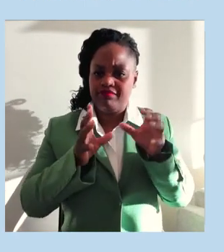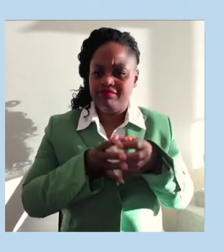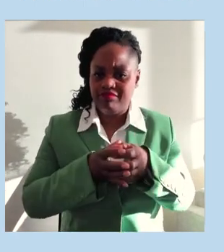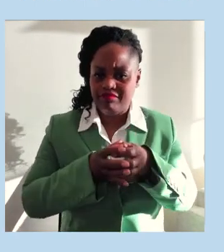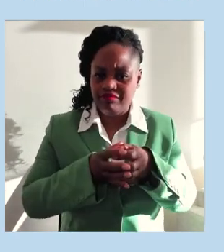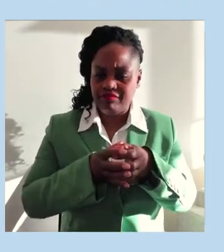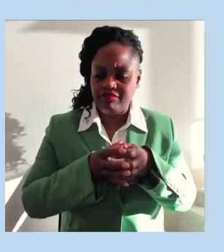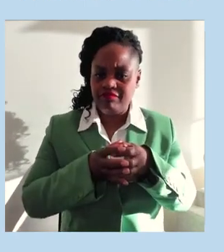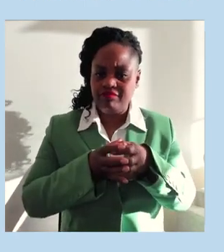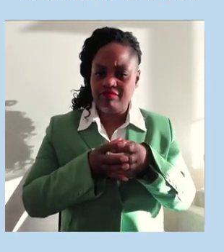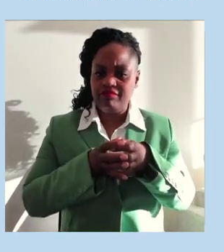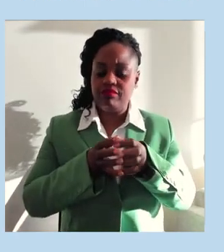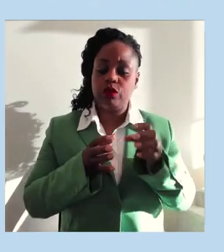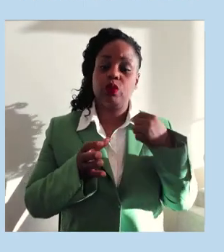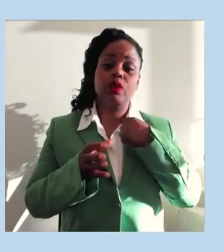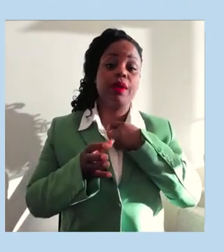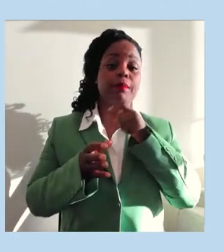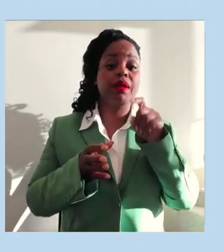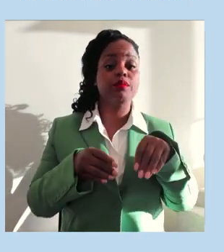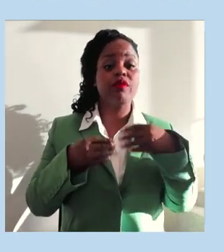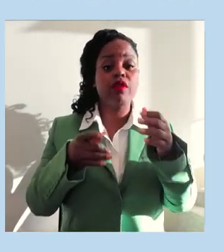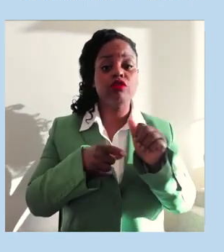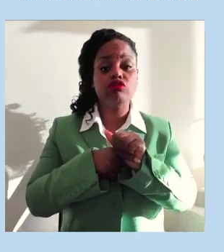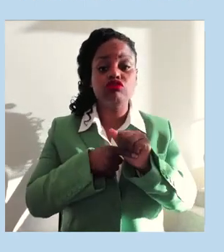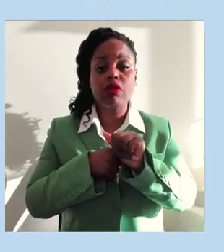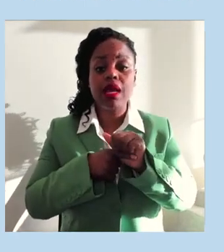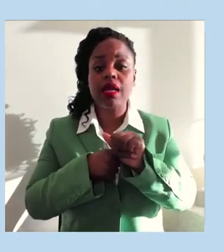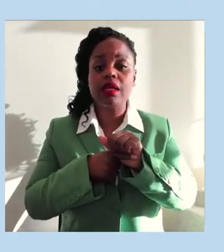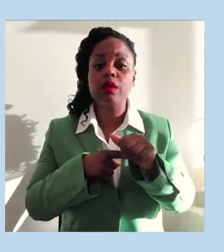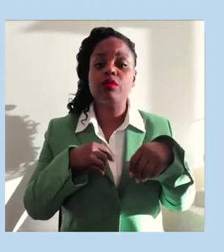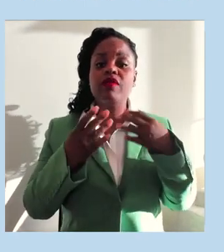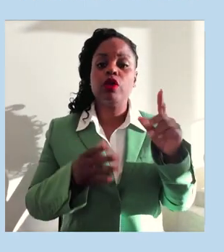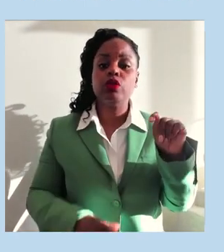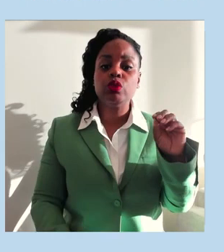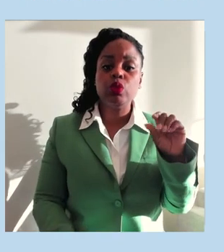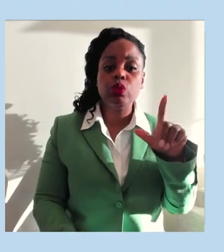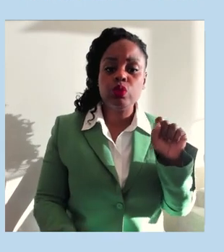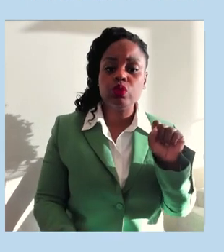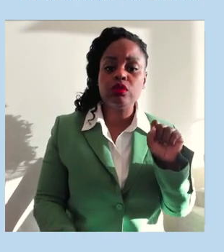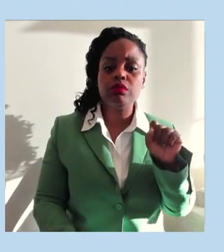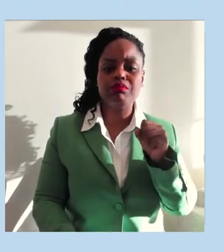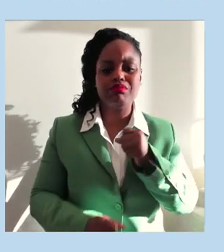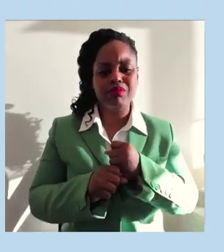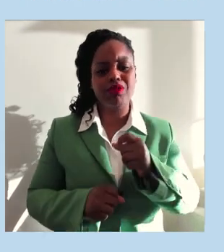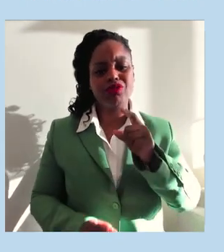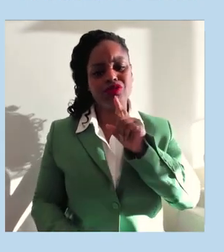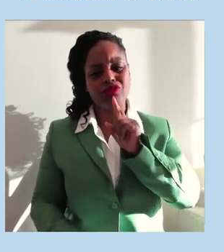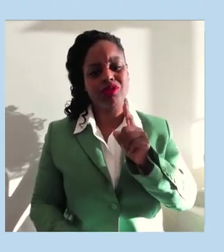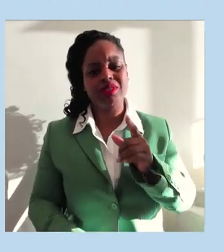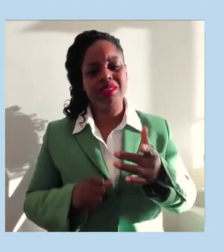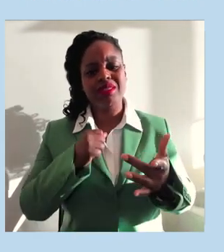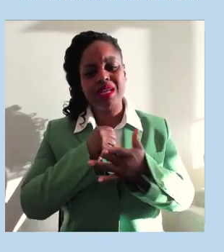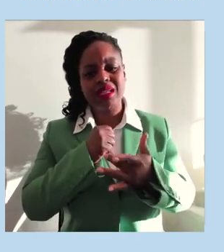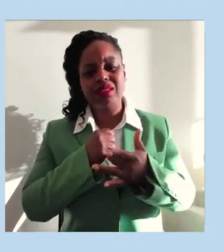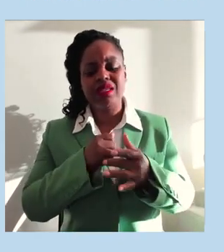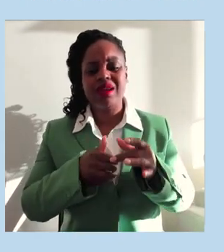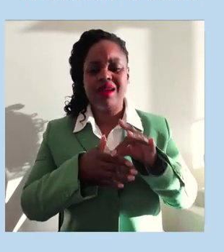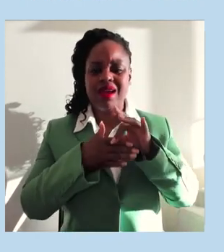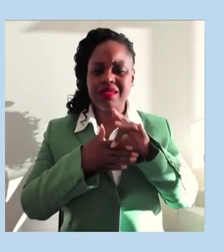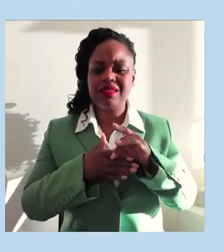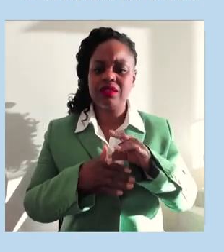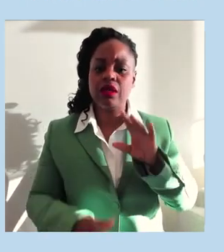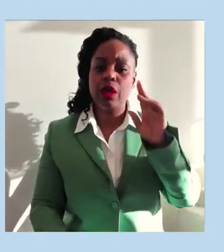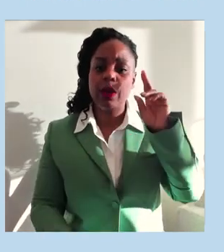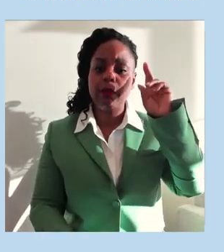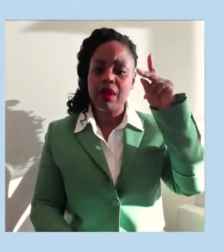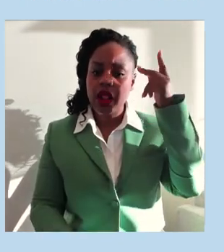necessary in order to effectively understand the technical content, political context, and also know the stakeholders with whom